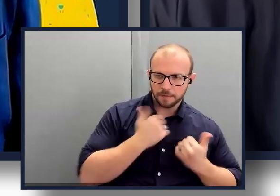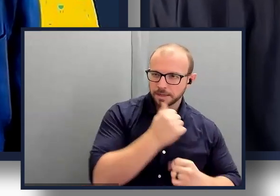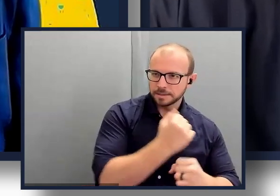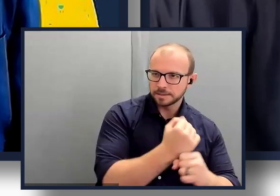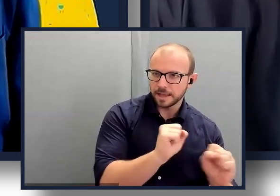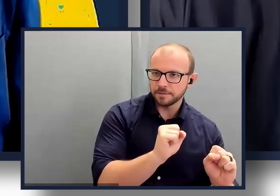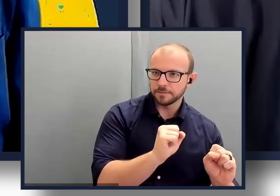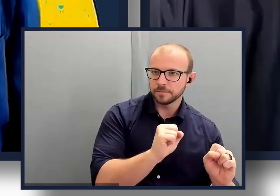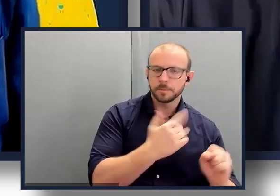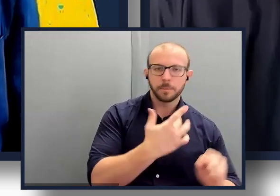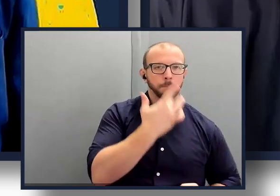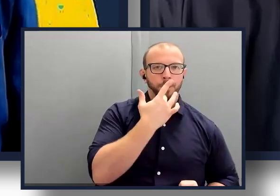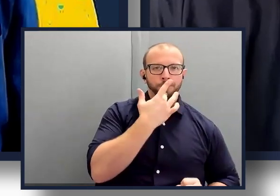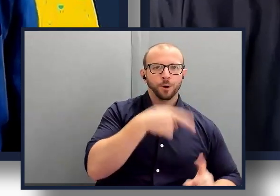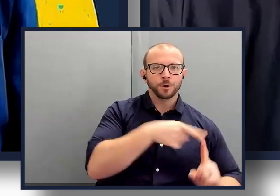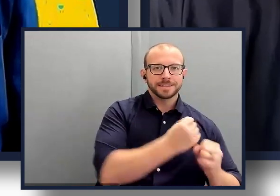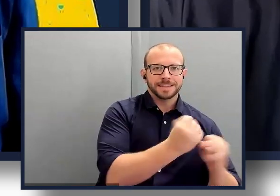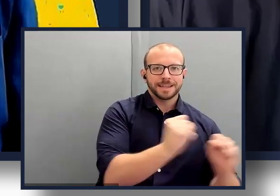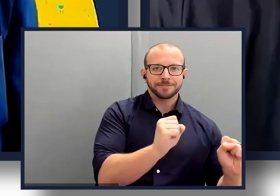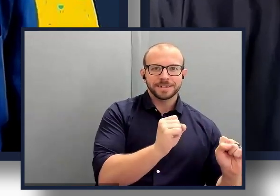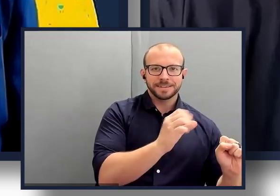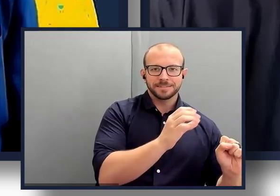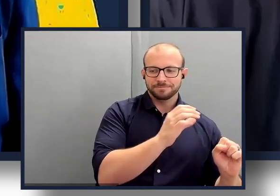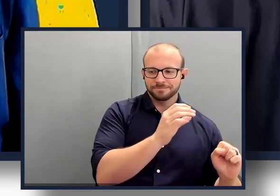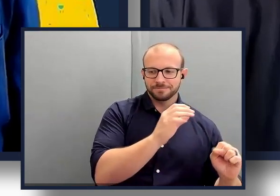tend to